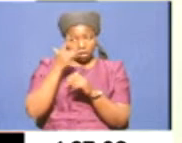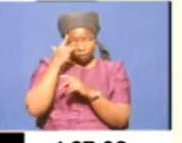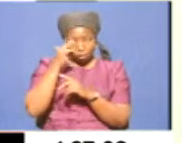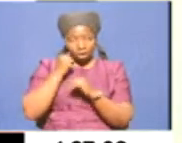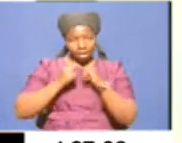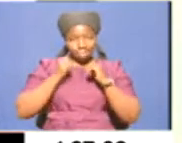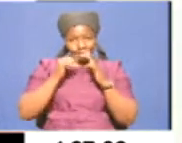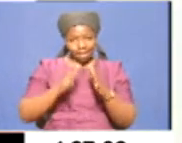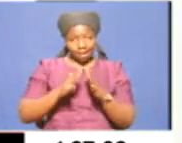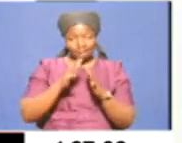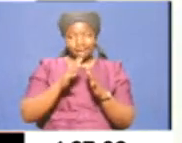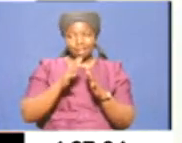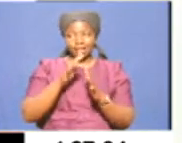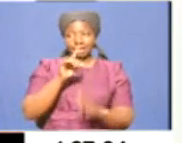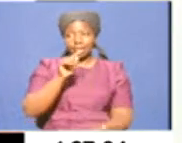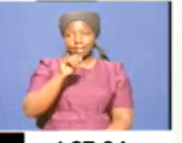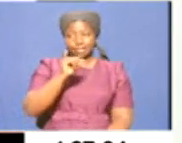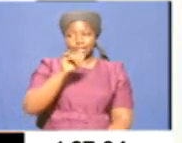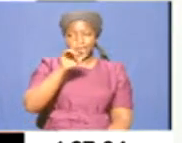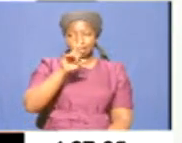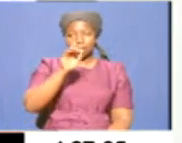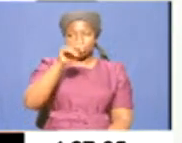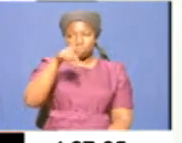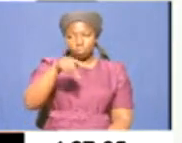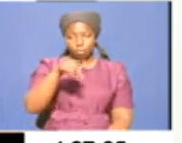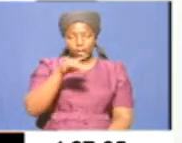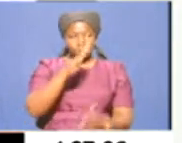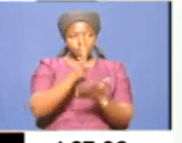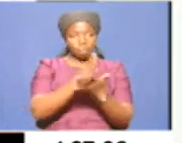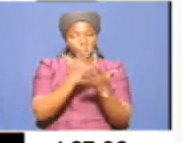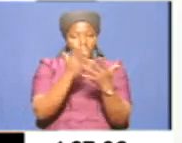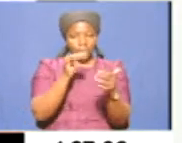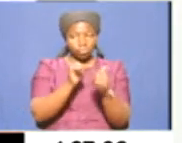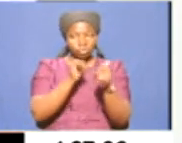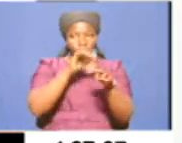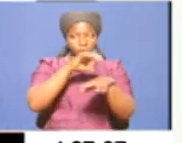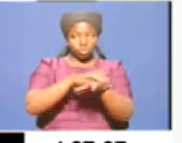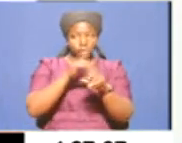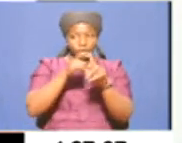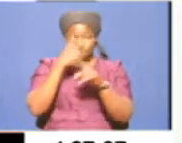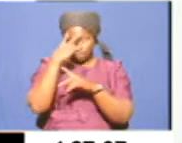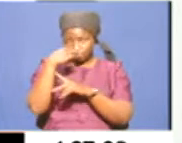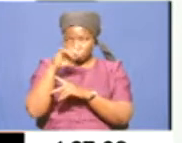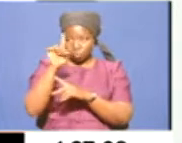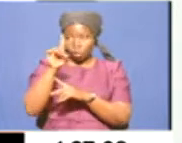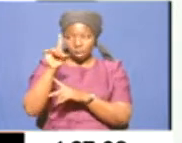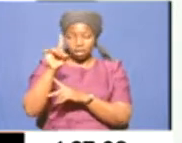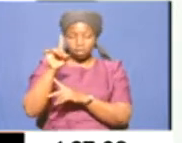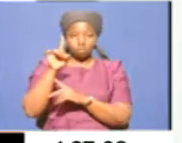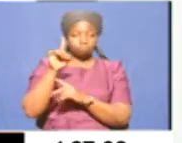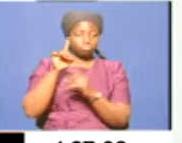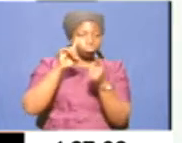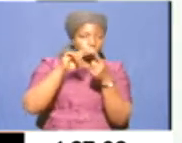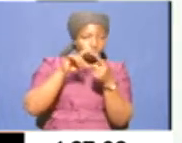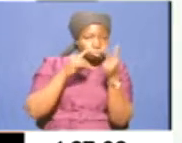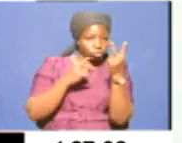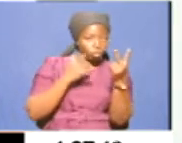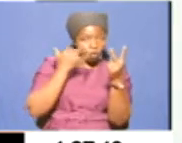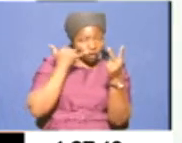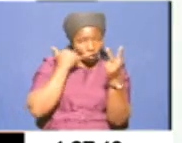Jebet Tirop. Among the items that were recovered from the suspect are two mobile phones, of which one is highly